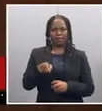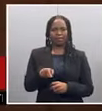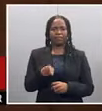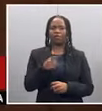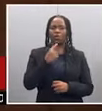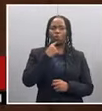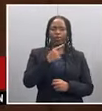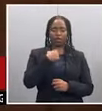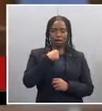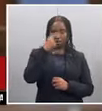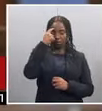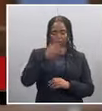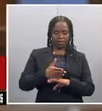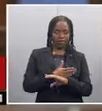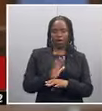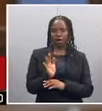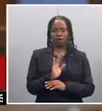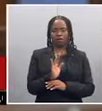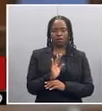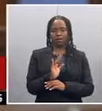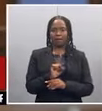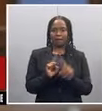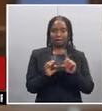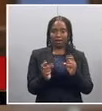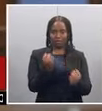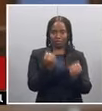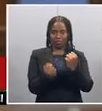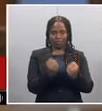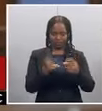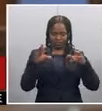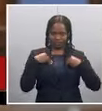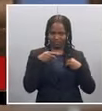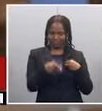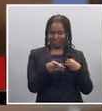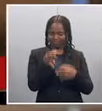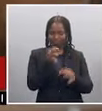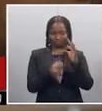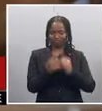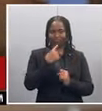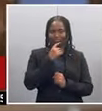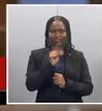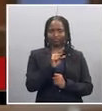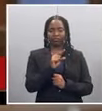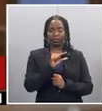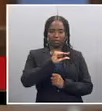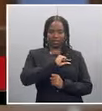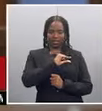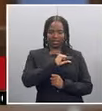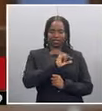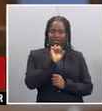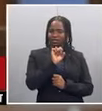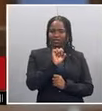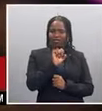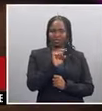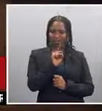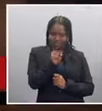premeditated murder and rape. The state refuses to accept Saunders' plea explanation, so two not guilty pleas have been recorded by the